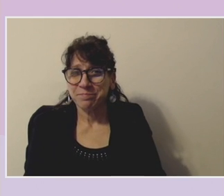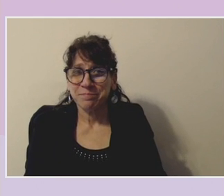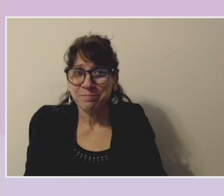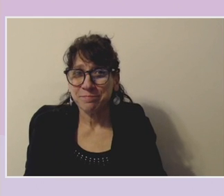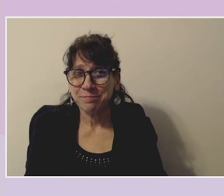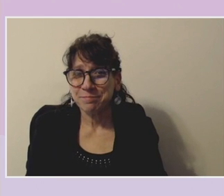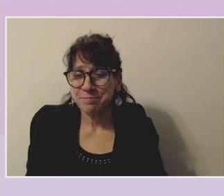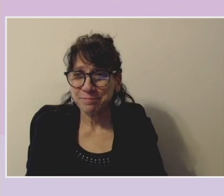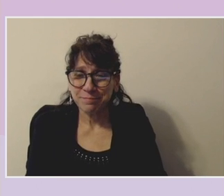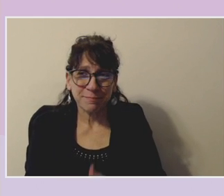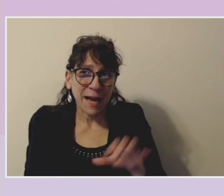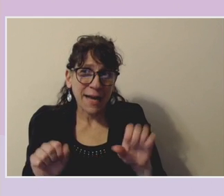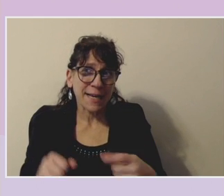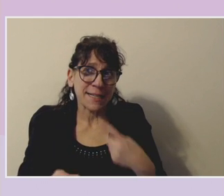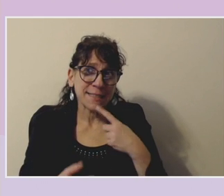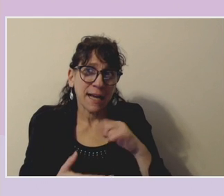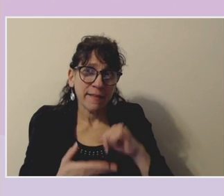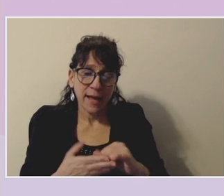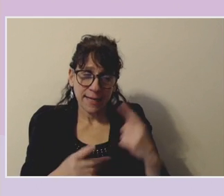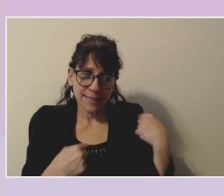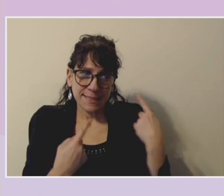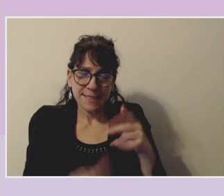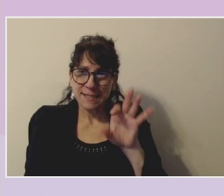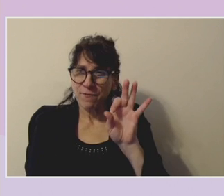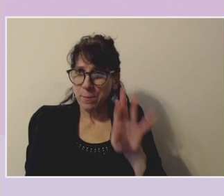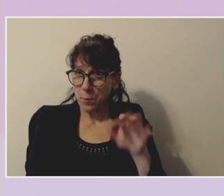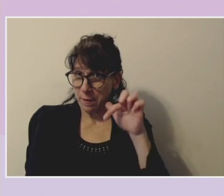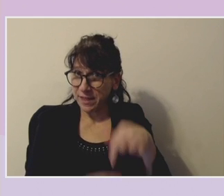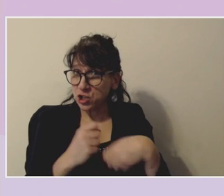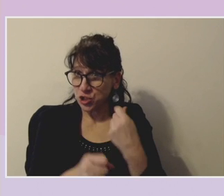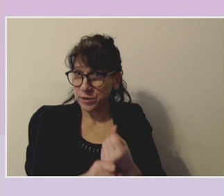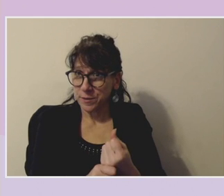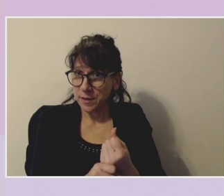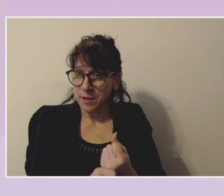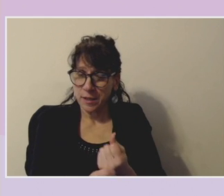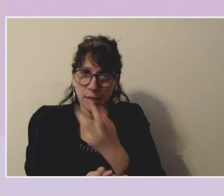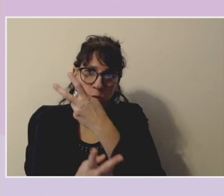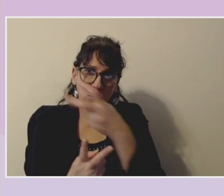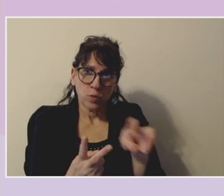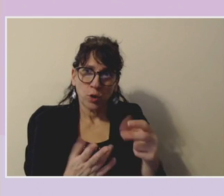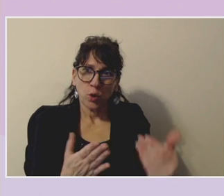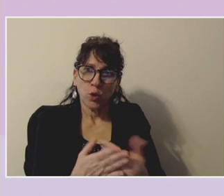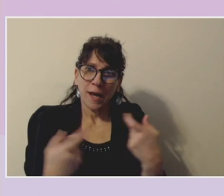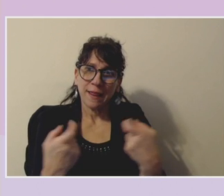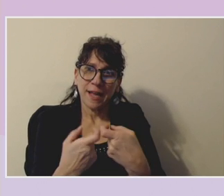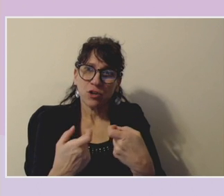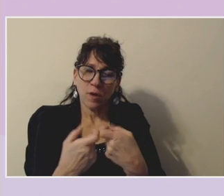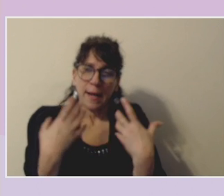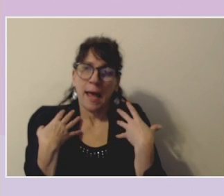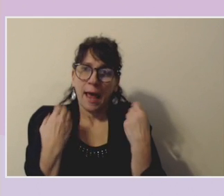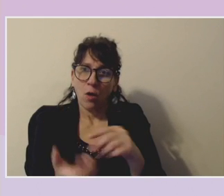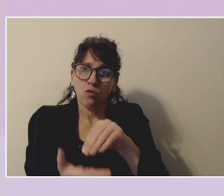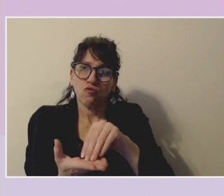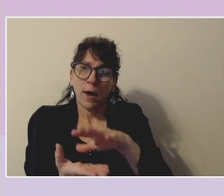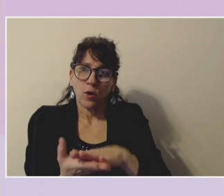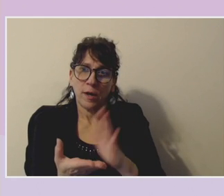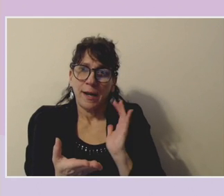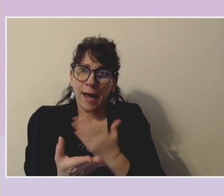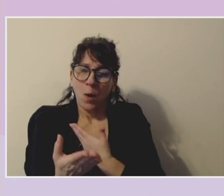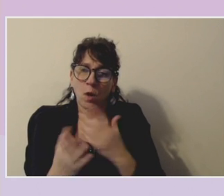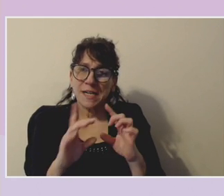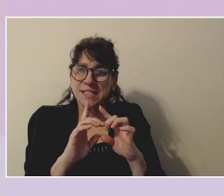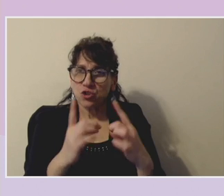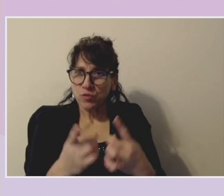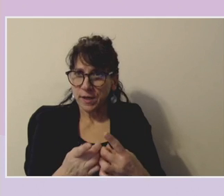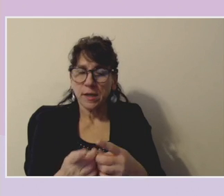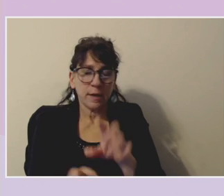I can say that since February of this year, so we switched to a new electronic health record in our district, and that